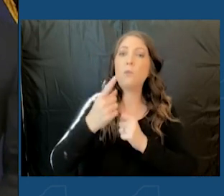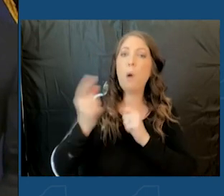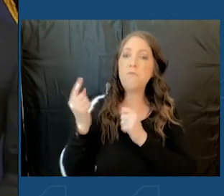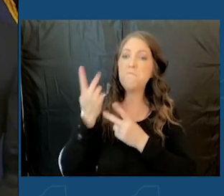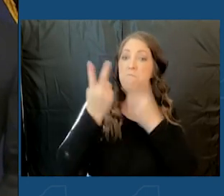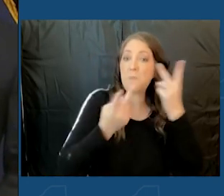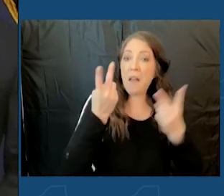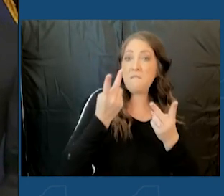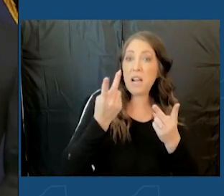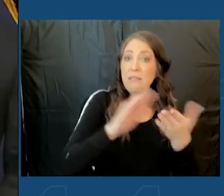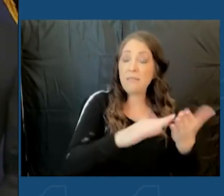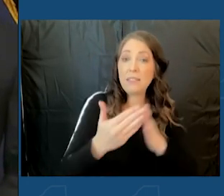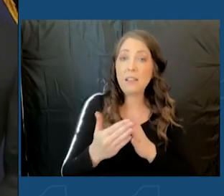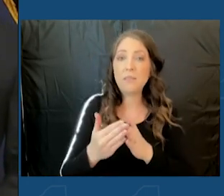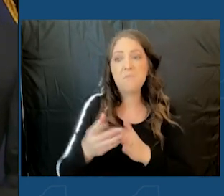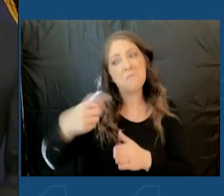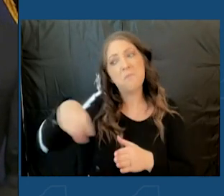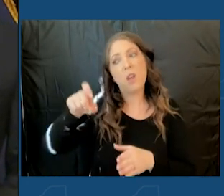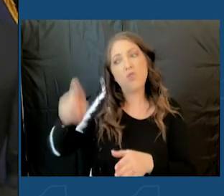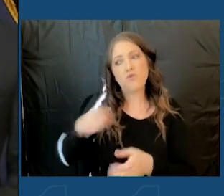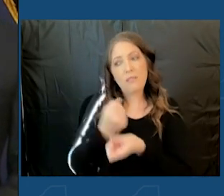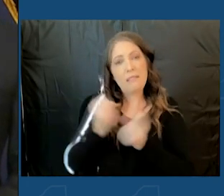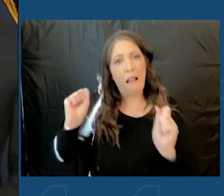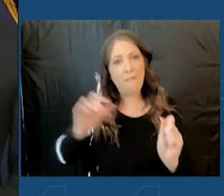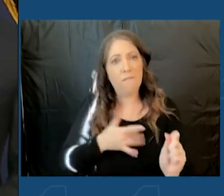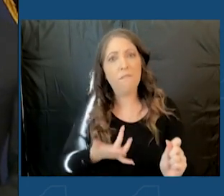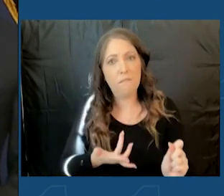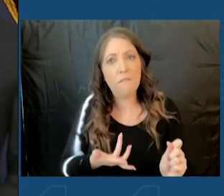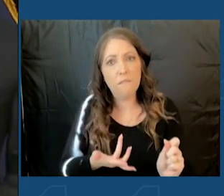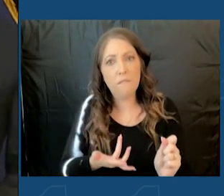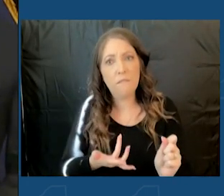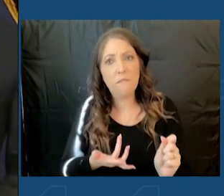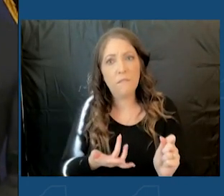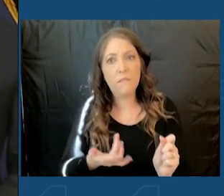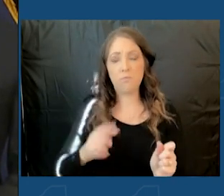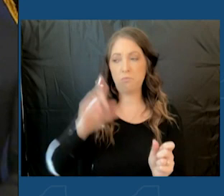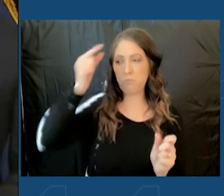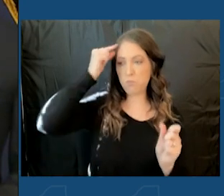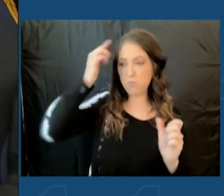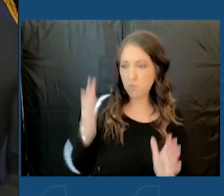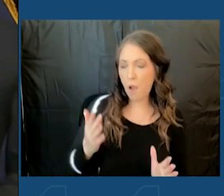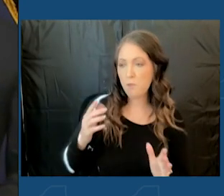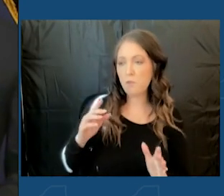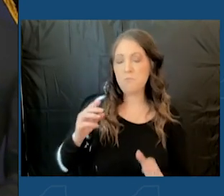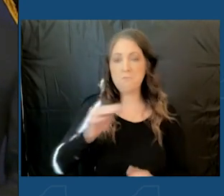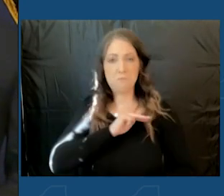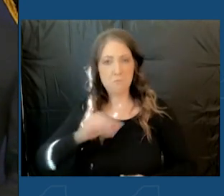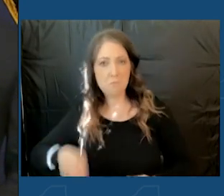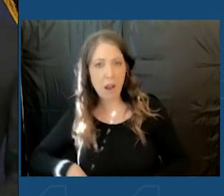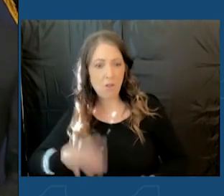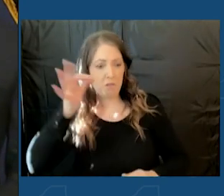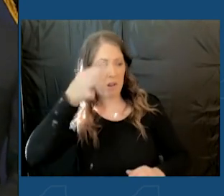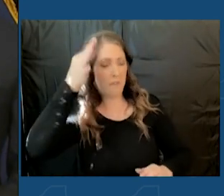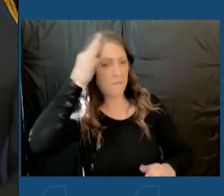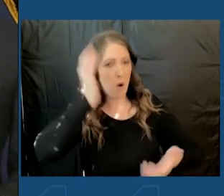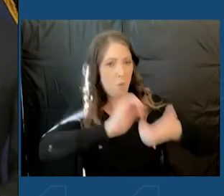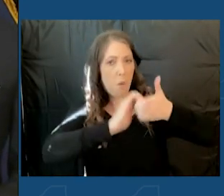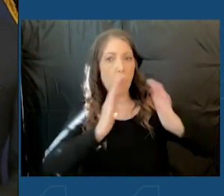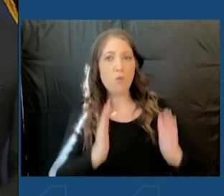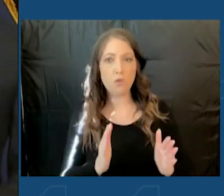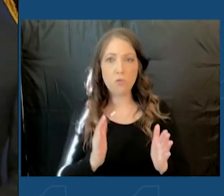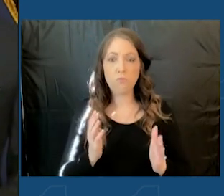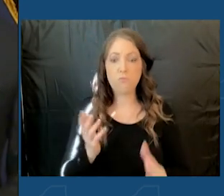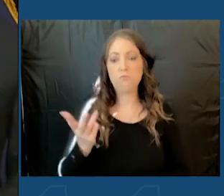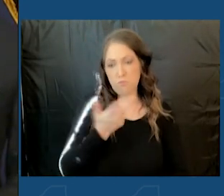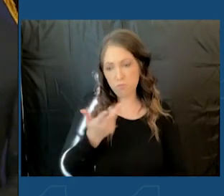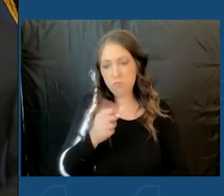They deserve to feel safe. And I, as the governor, working with the mayor, working with our federal partners in Washington, are also duly committed